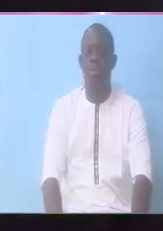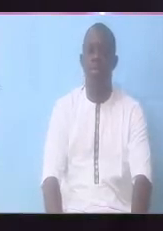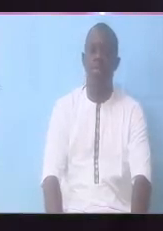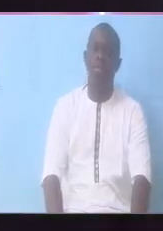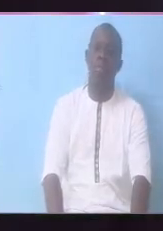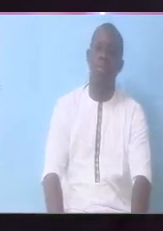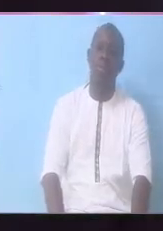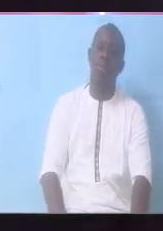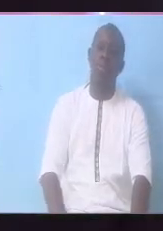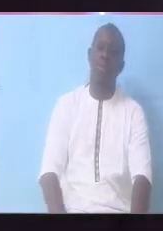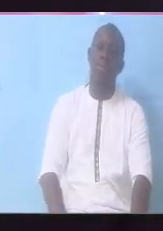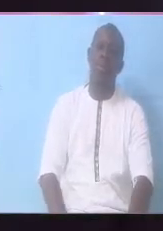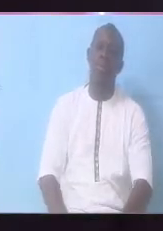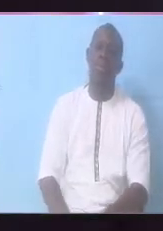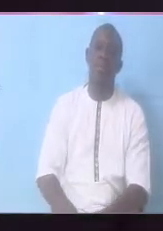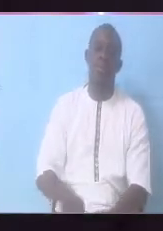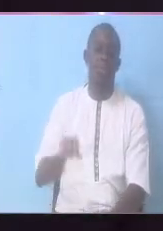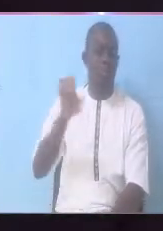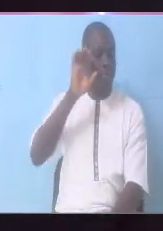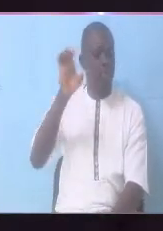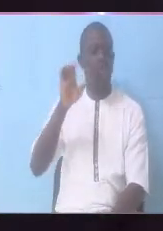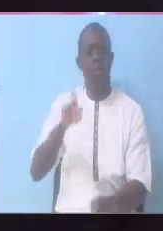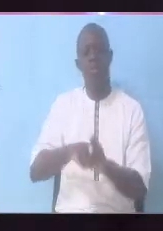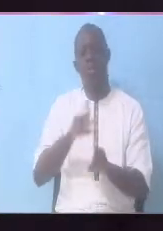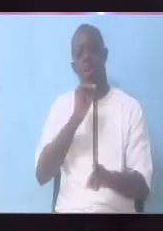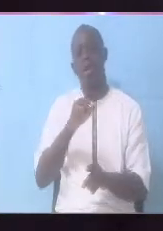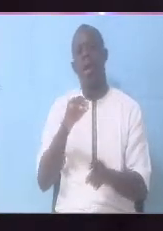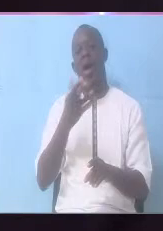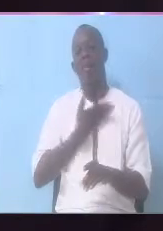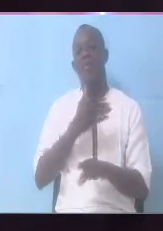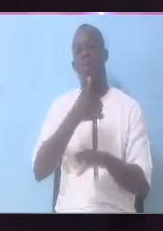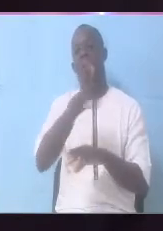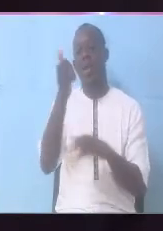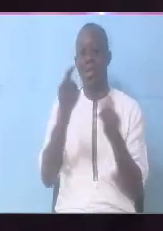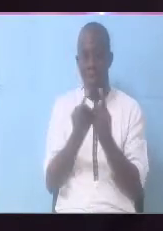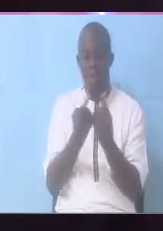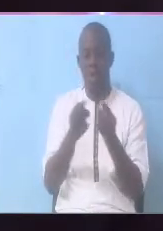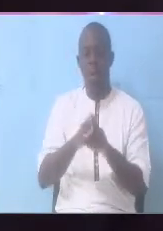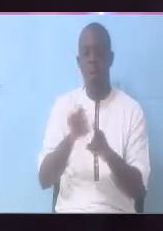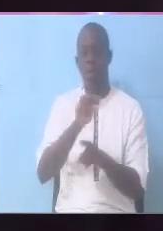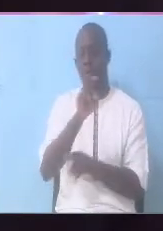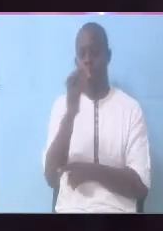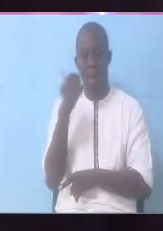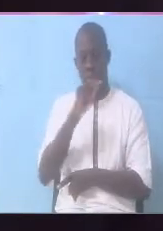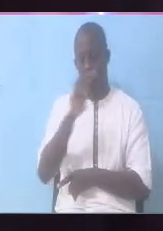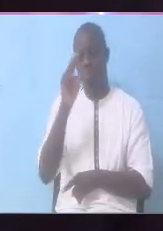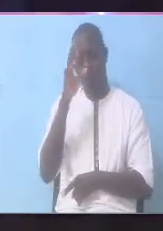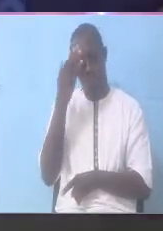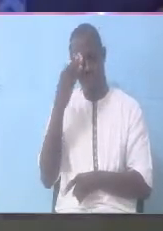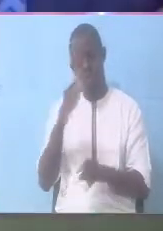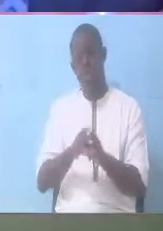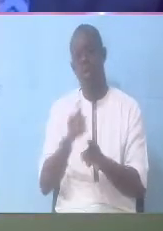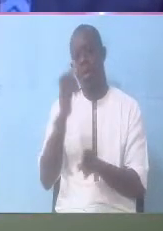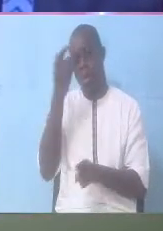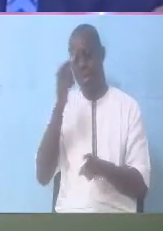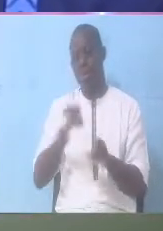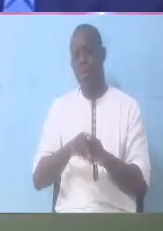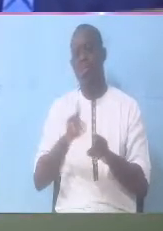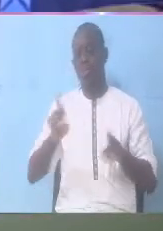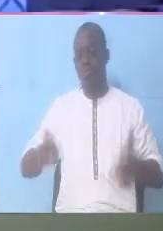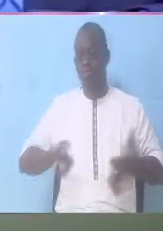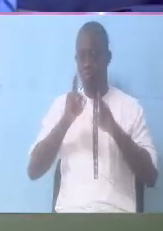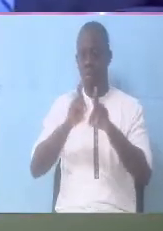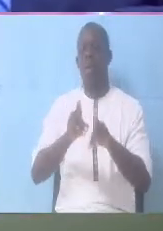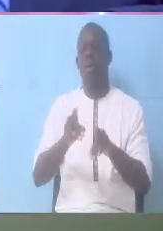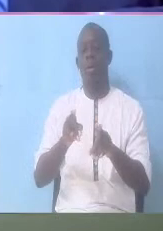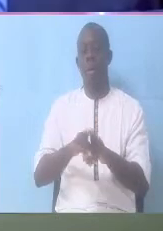There are things that he would not like me to know, and he didn't get me involved. Okay, all right. But you see, the problem with this